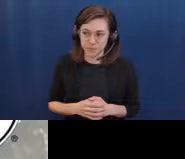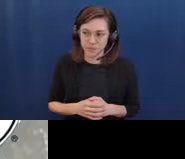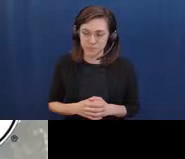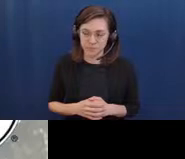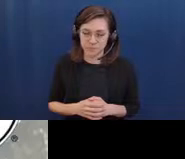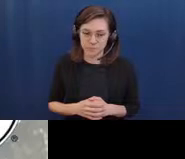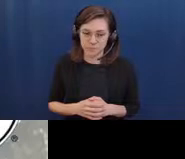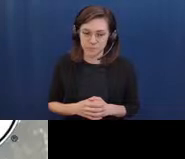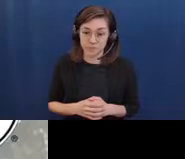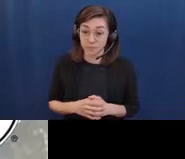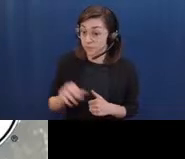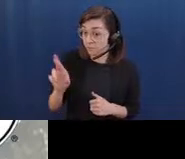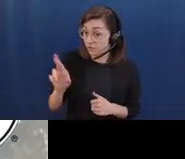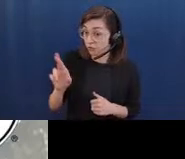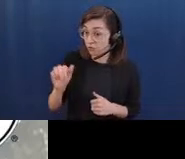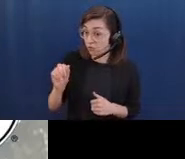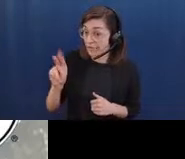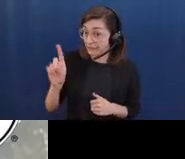So Randy,